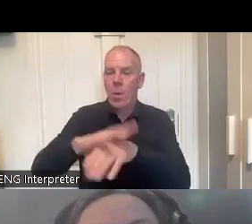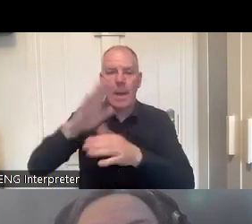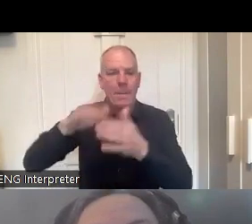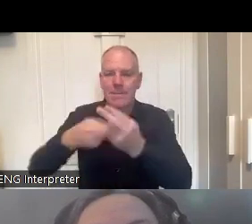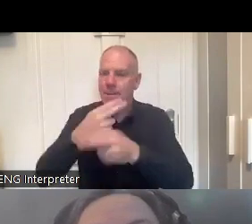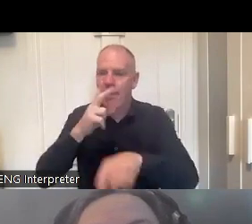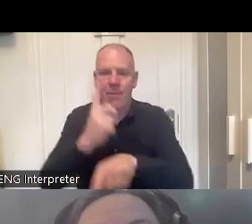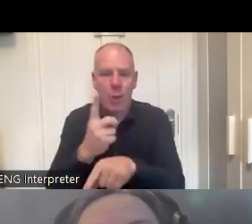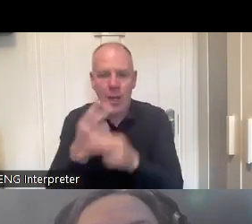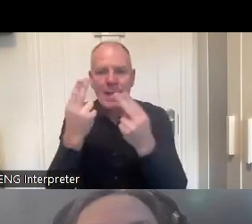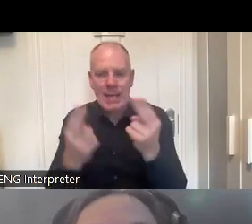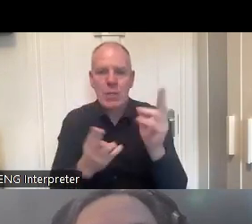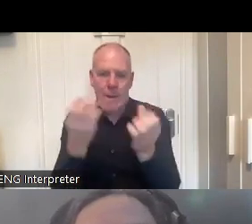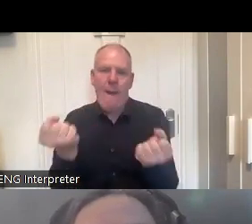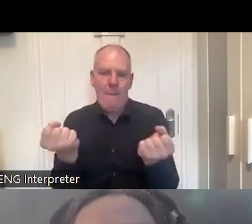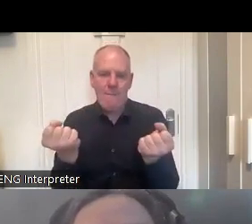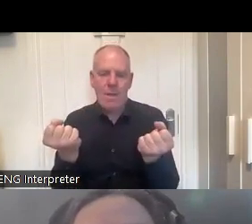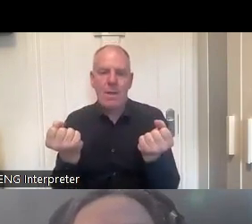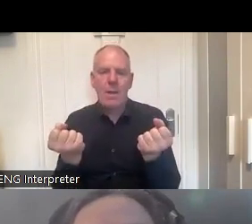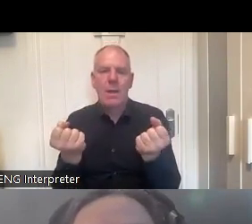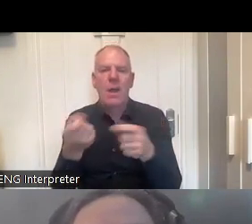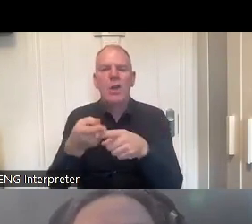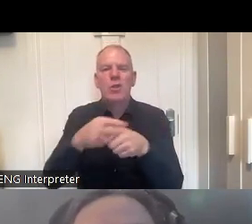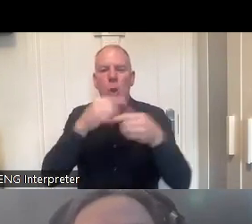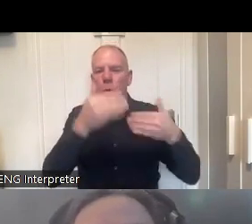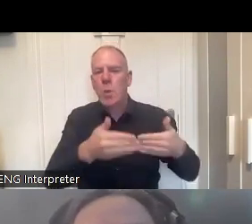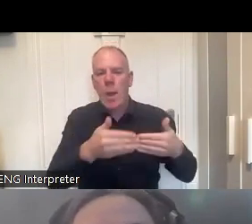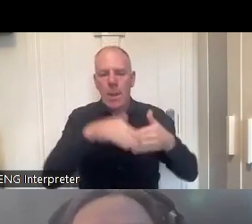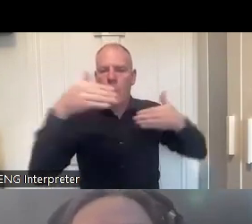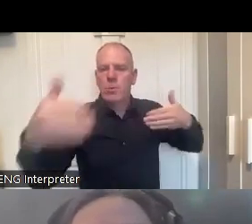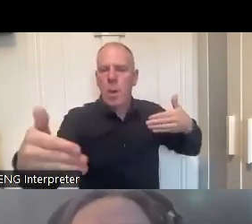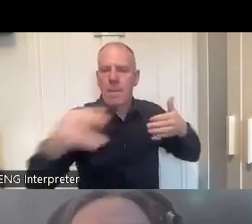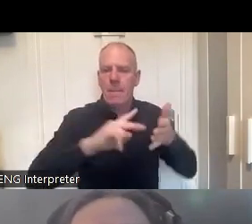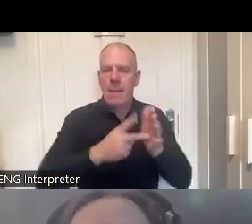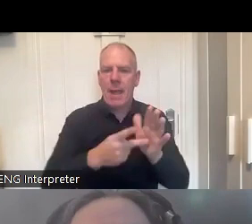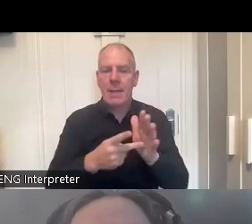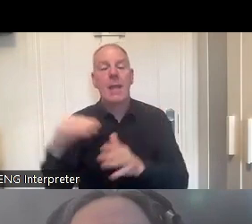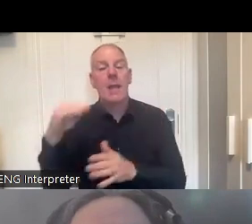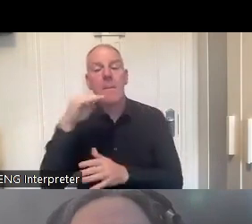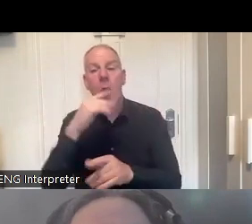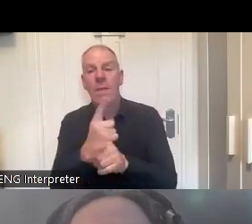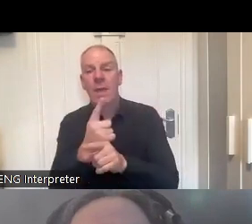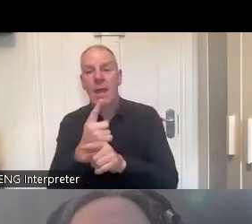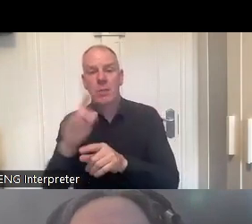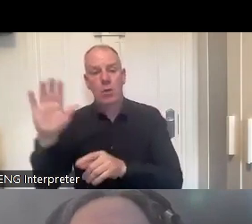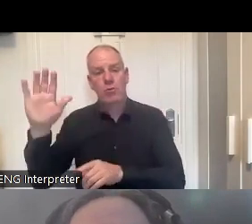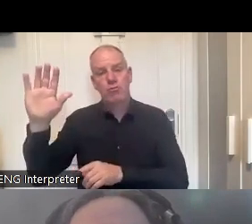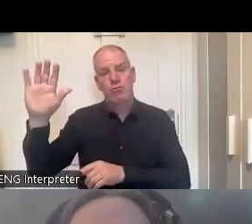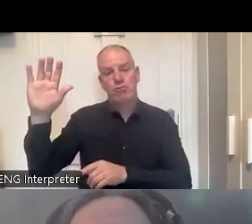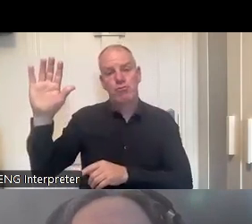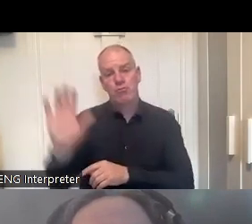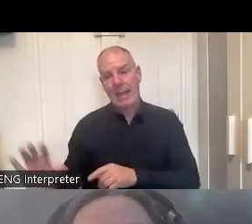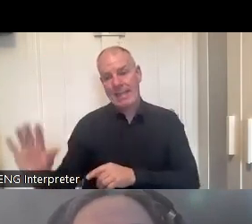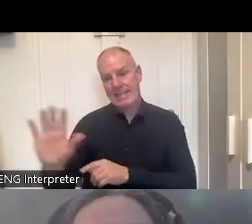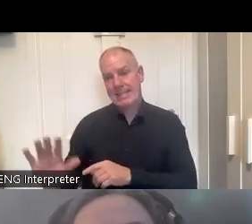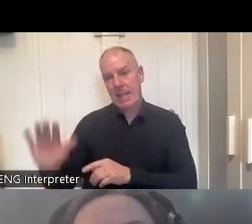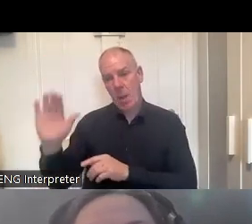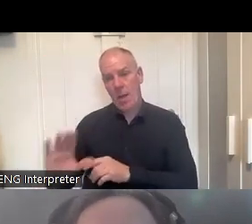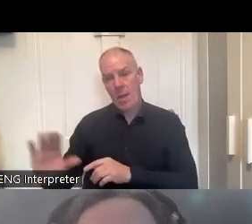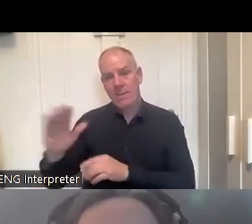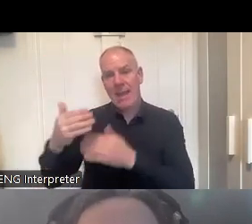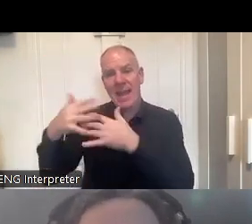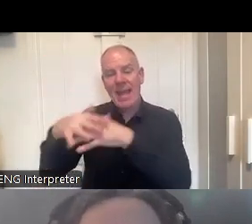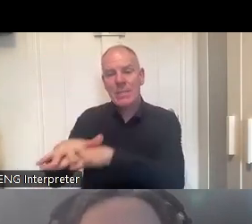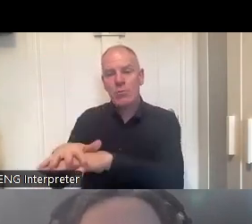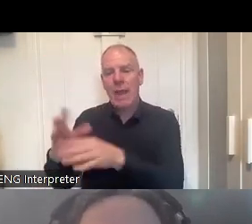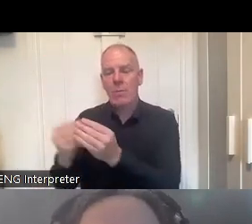that needs to be there, short and long-term planning. A really key one is there in the right-hand lower quadrant, integrate with